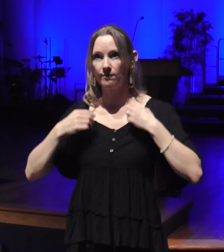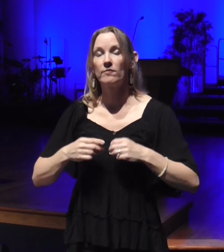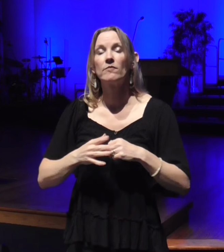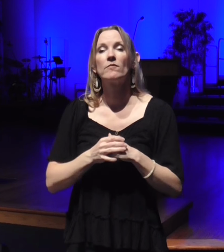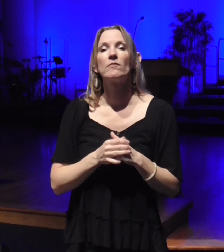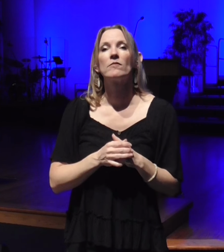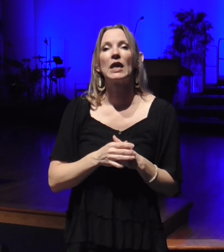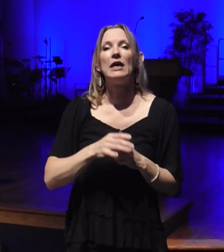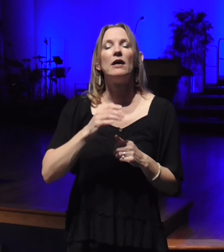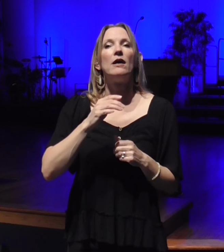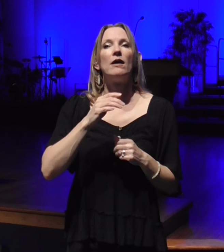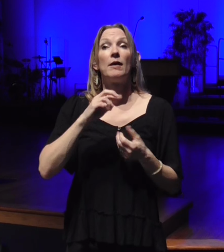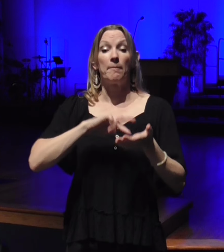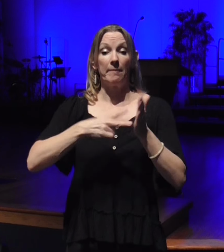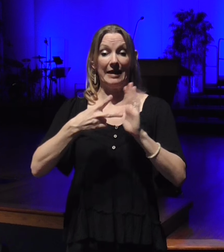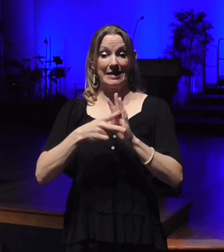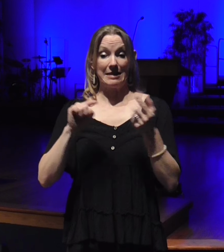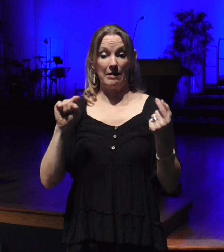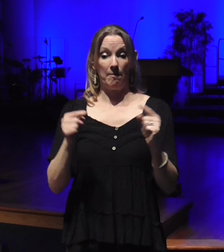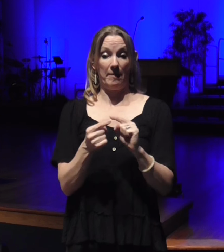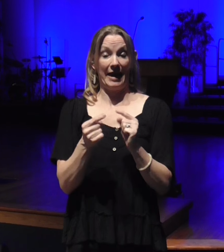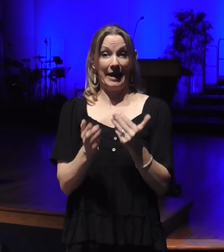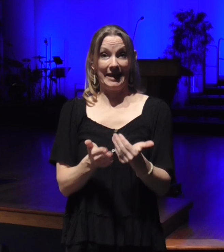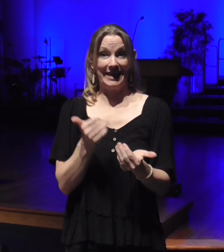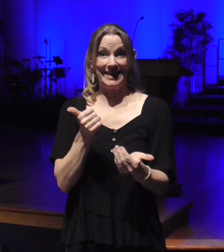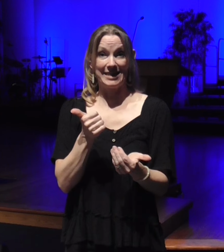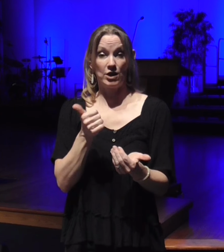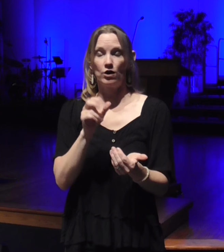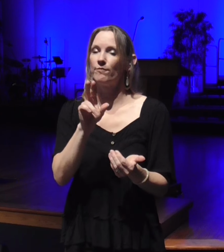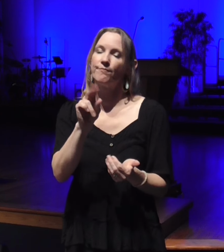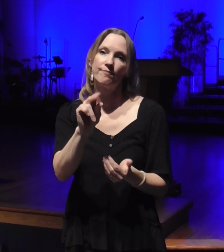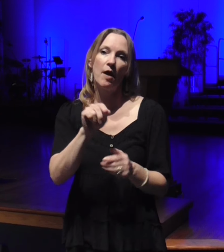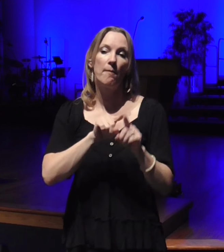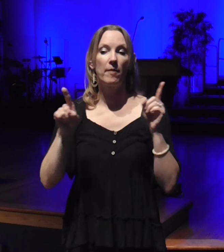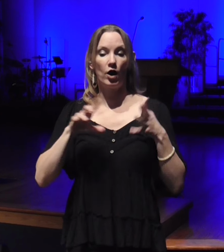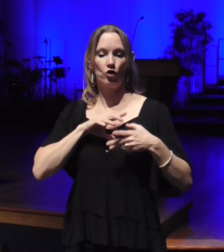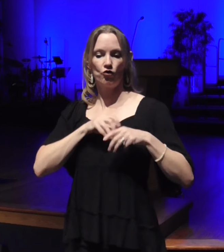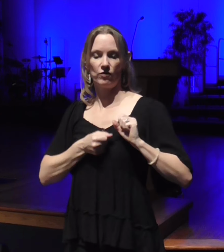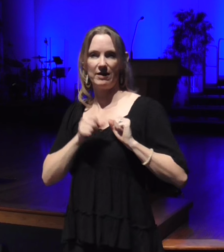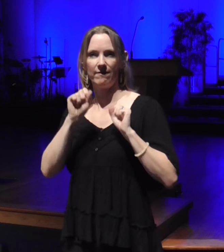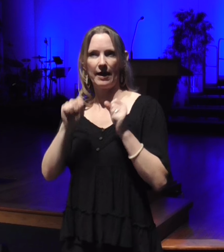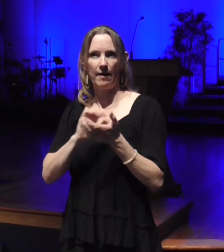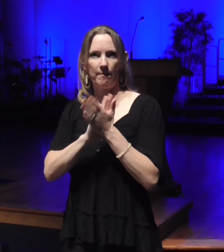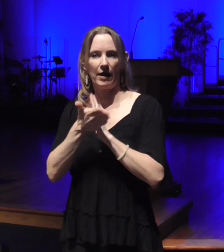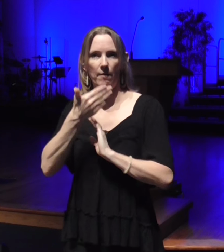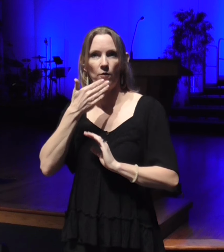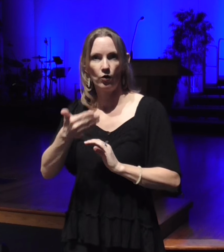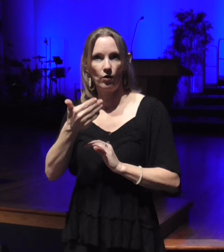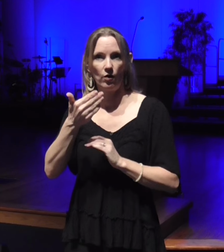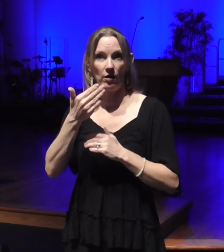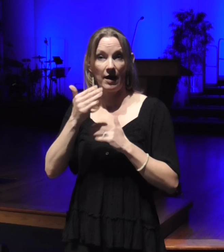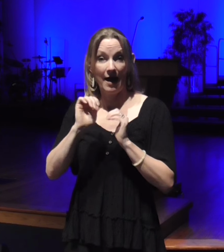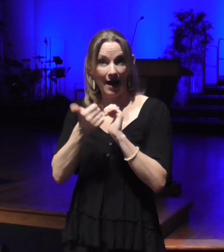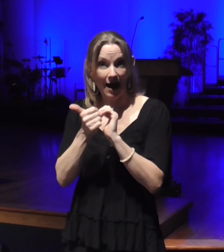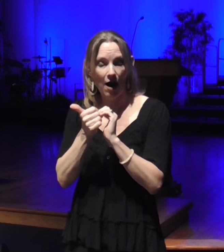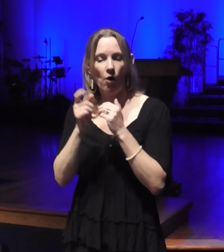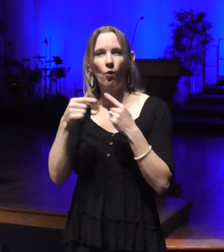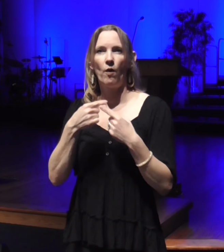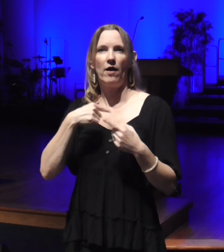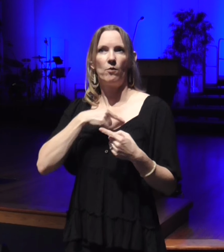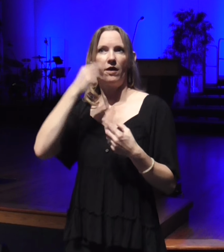It doesn't make the pain any easier, but grief can become good when we realize that just underneath it is